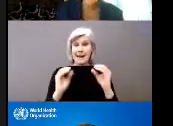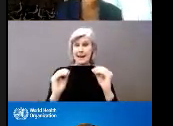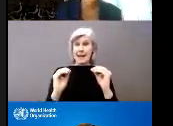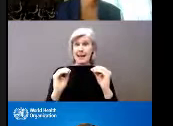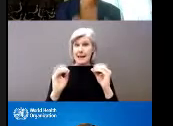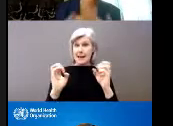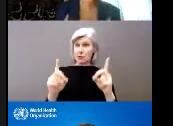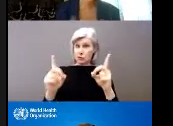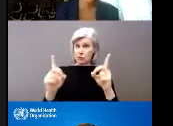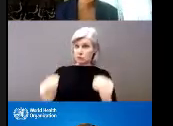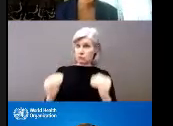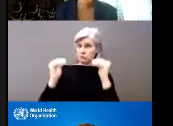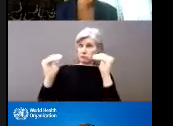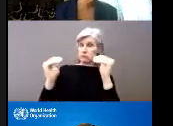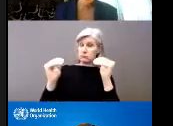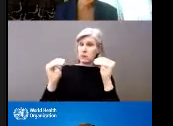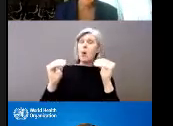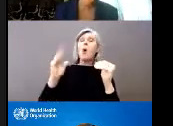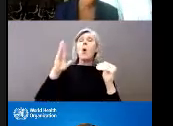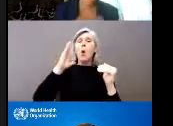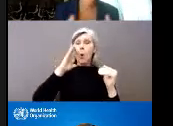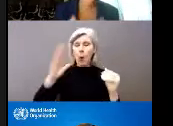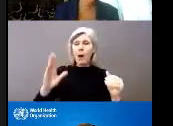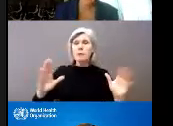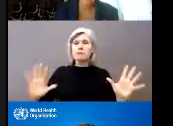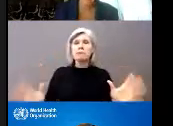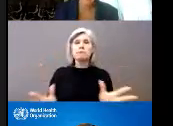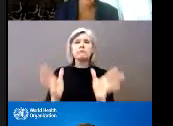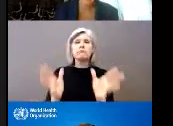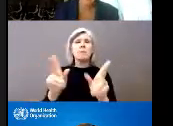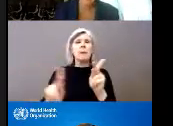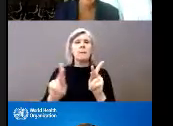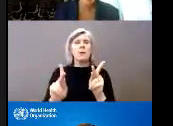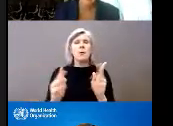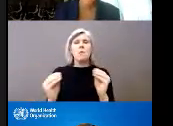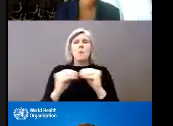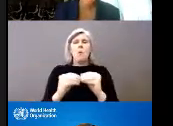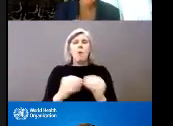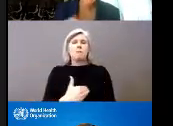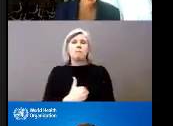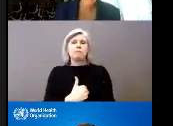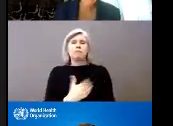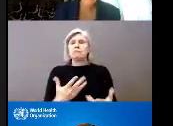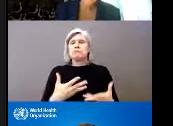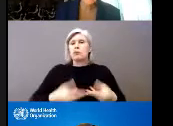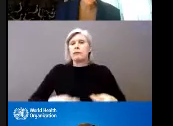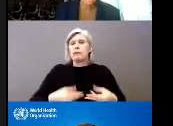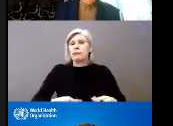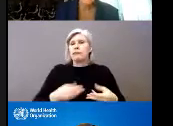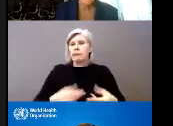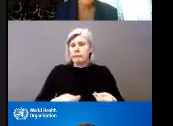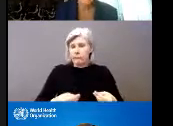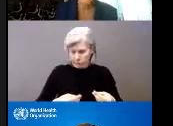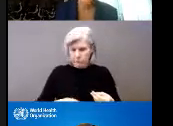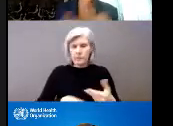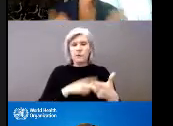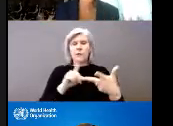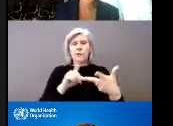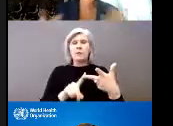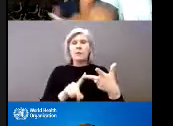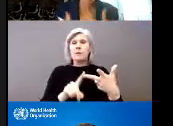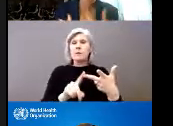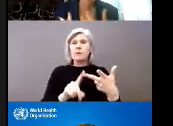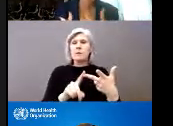enhancing empathy and dispelling misconceptions around different age groups. And the intergenerational interventions,